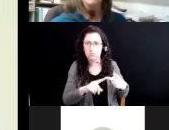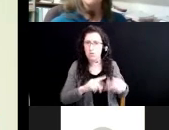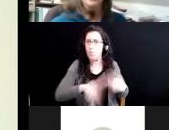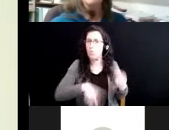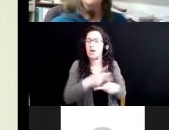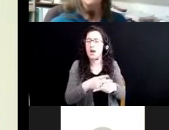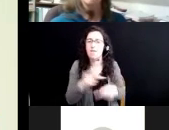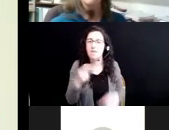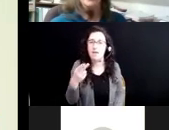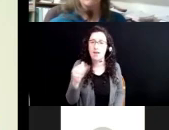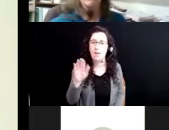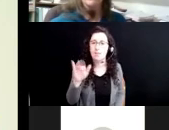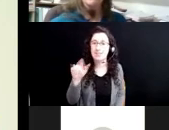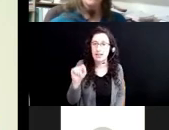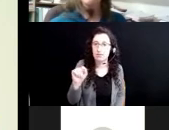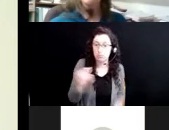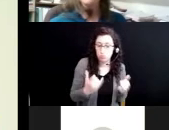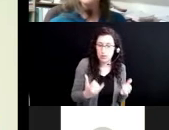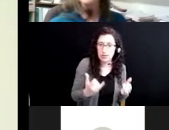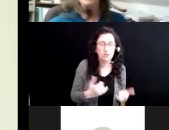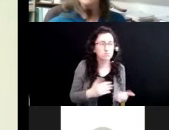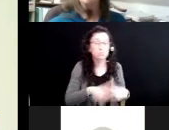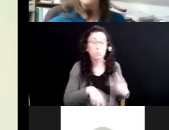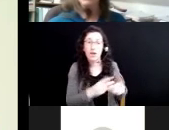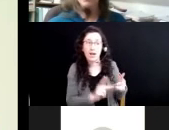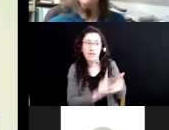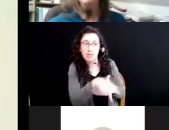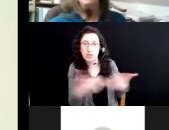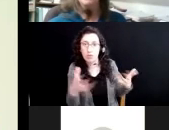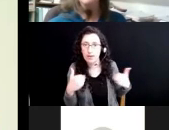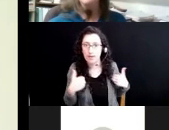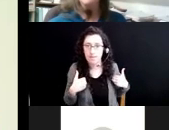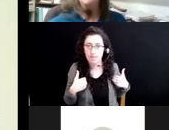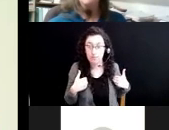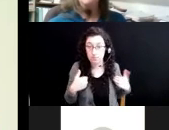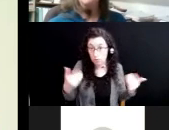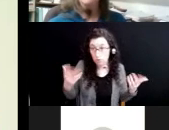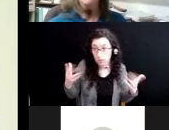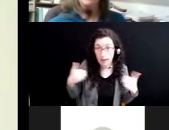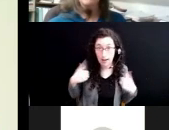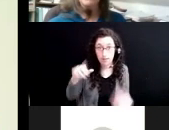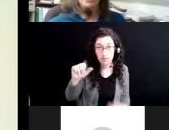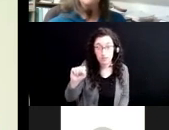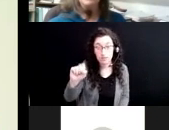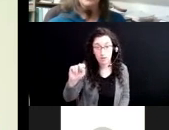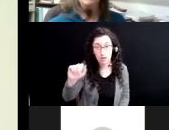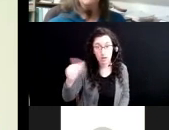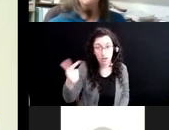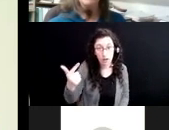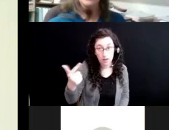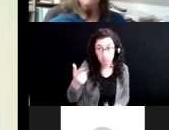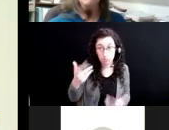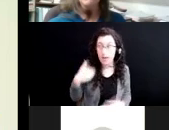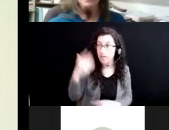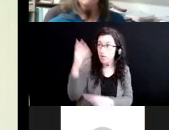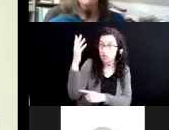have? What kind of plants do you have now? What kind of features do you have? Like, do you have snags? If you have a snag, if